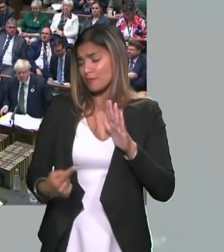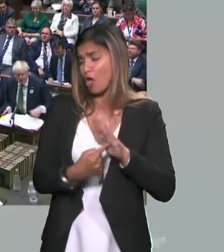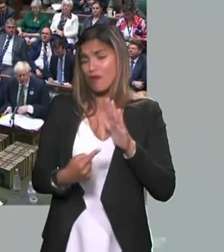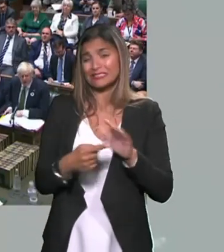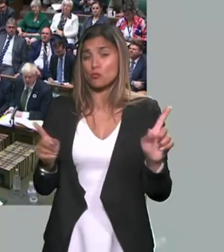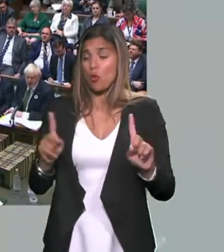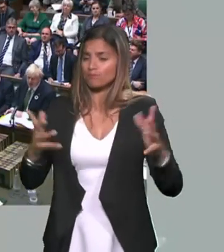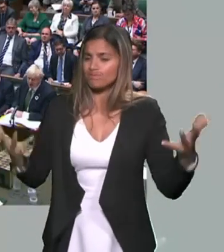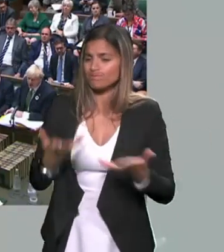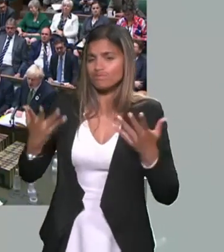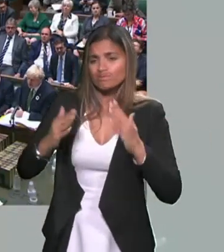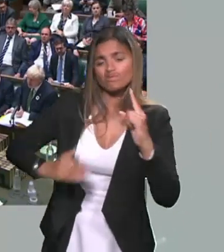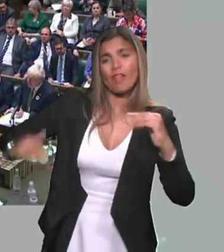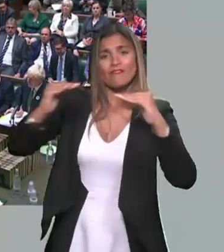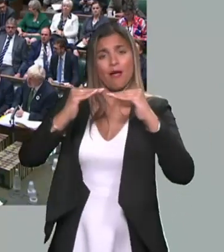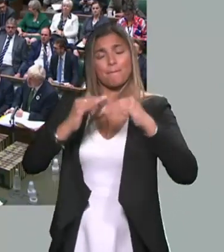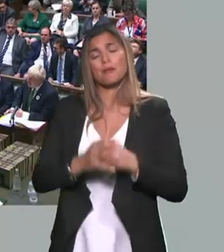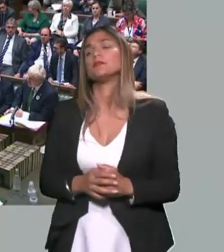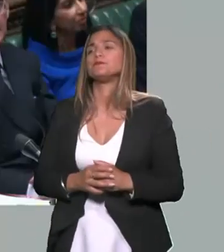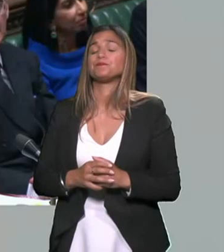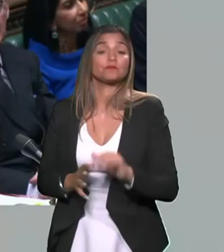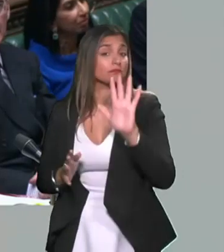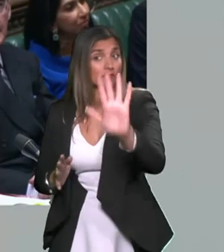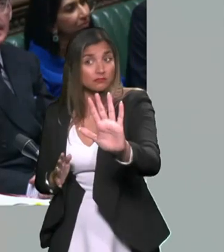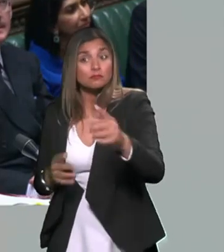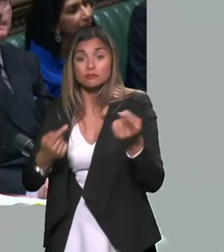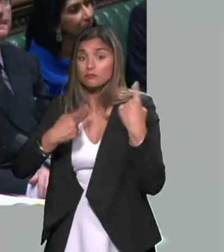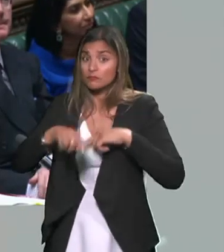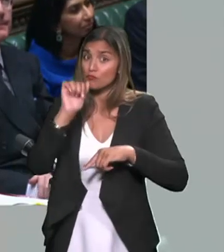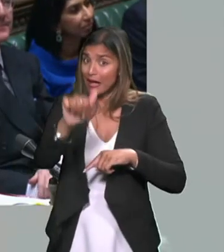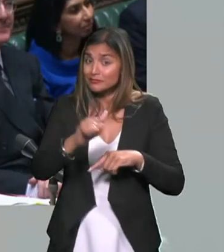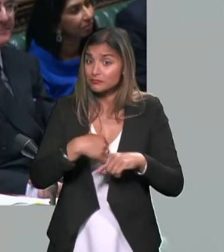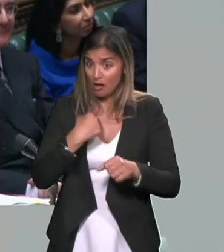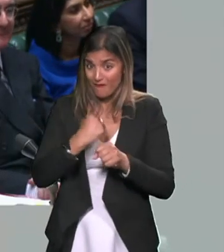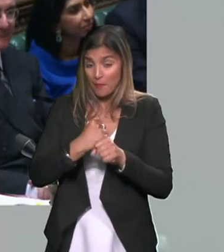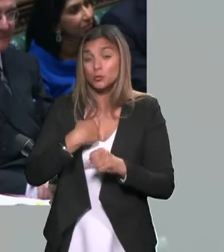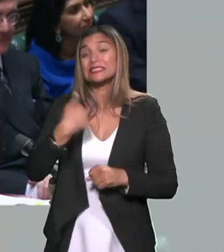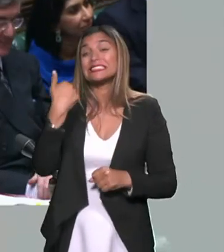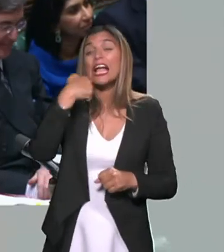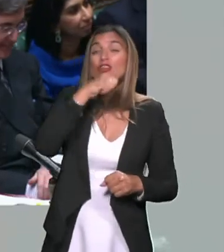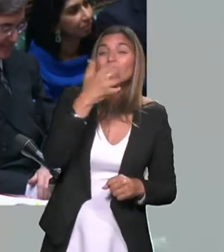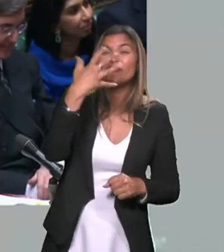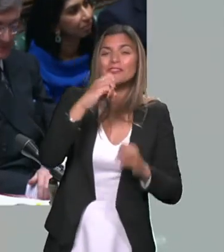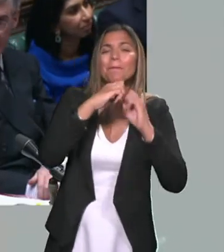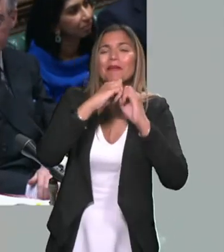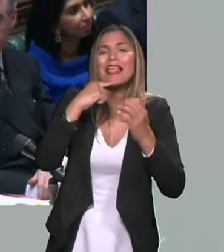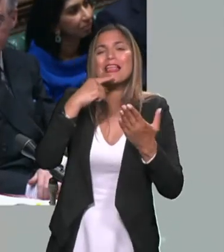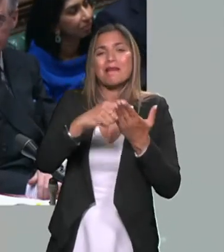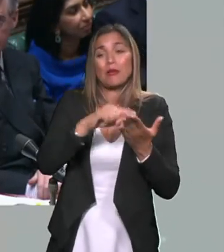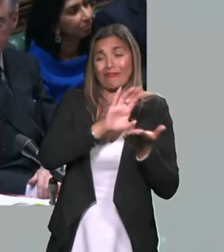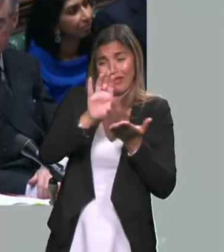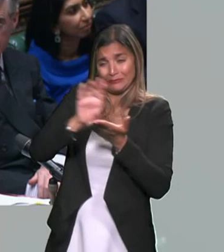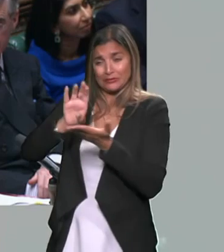Well, Mr. Speaker, it's thanks to the massive exertions of this government in levelling up with the £650 billion investment in